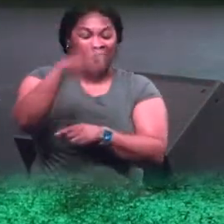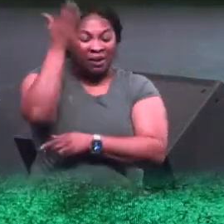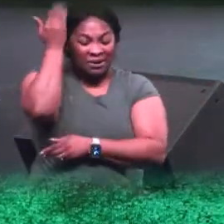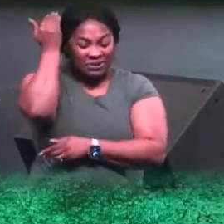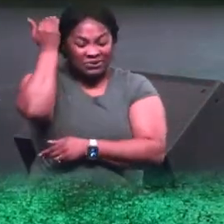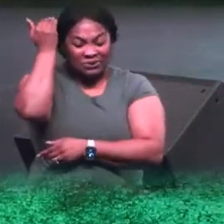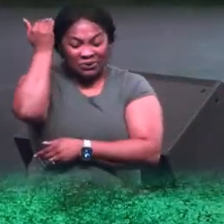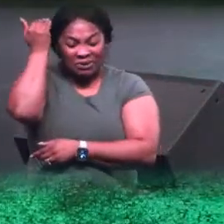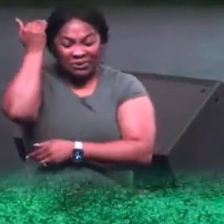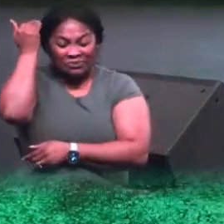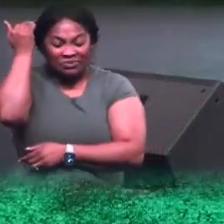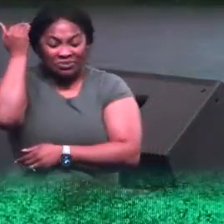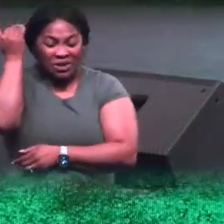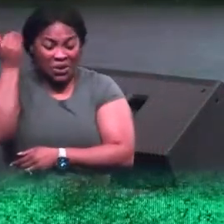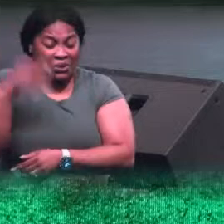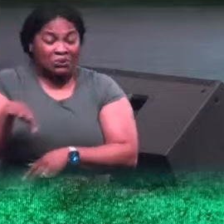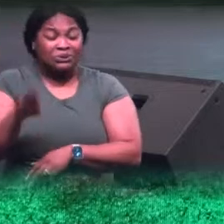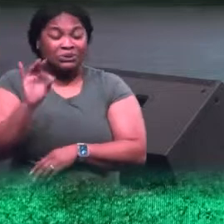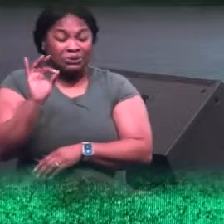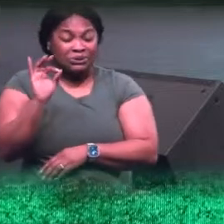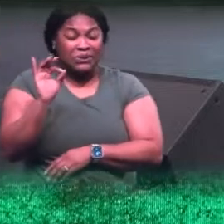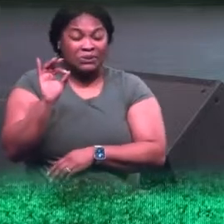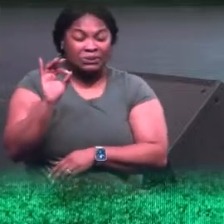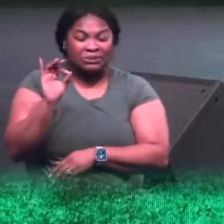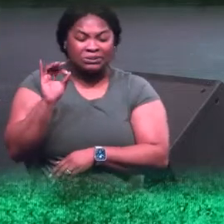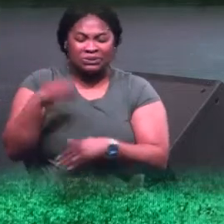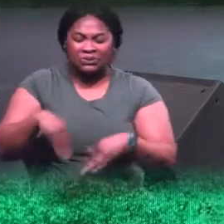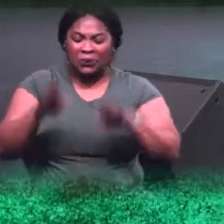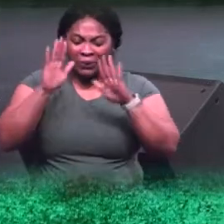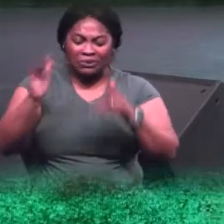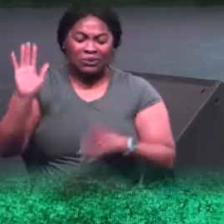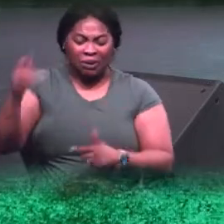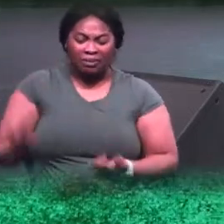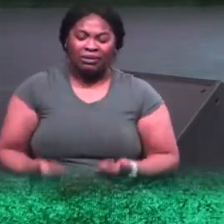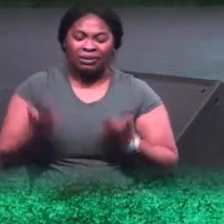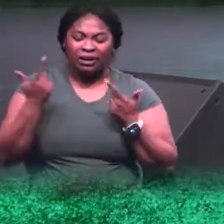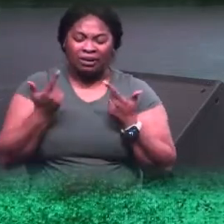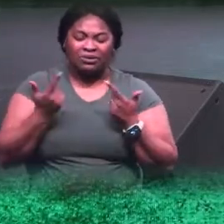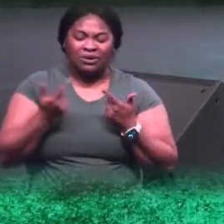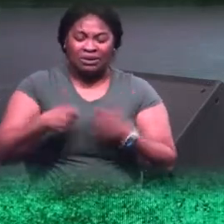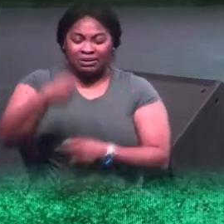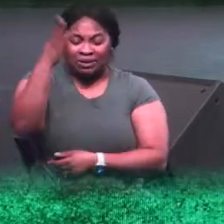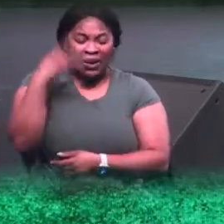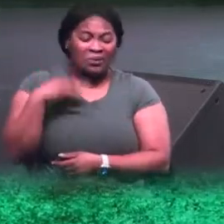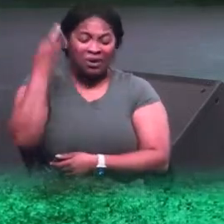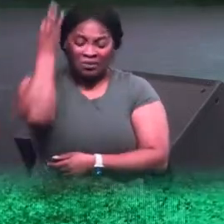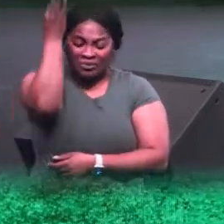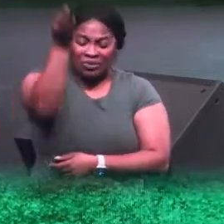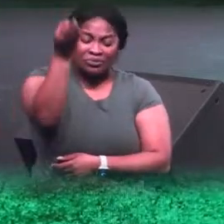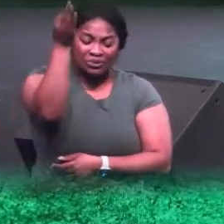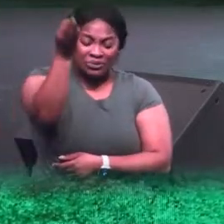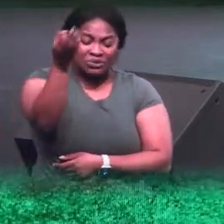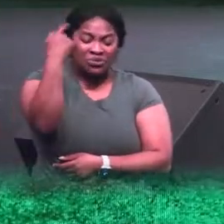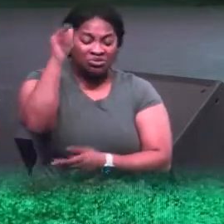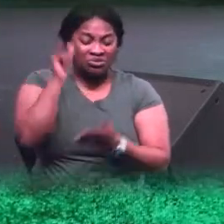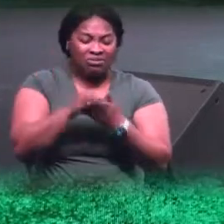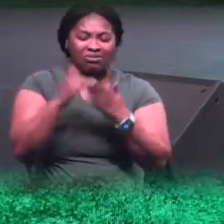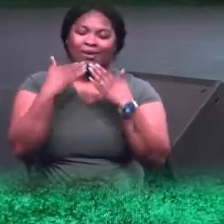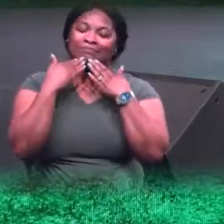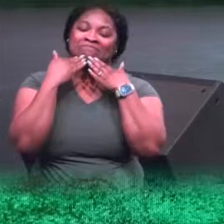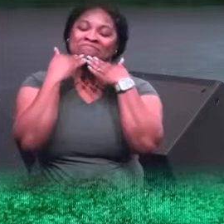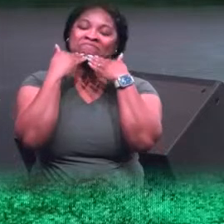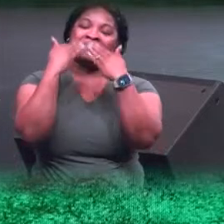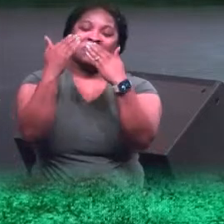you decided to lay down your life. God, we have a future, and for that we say thank